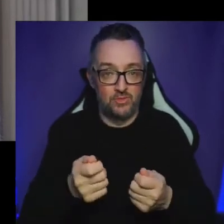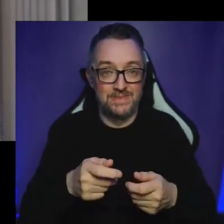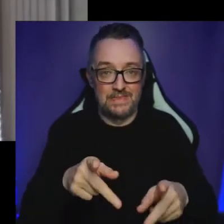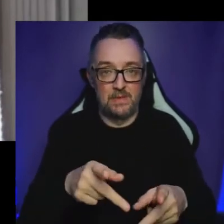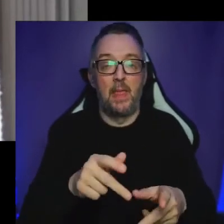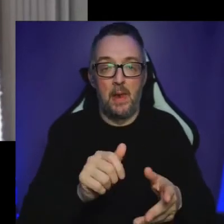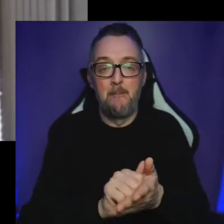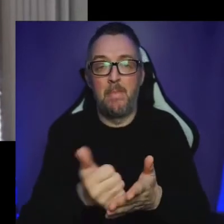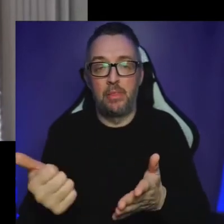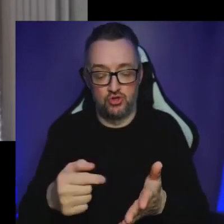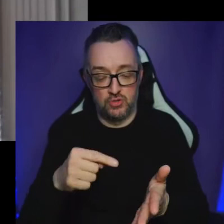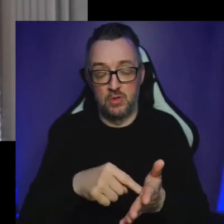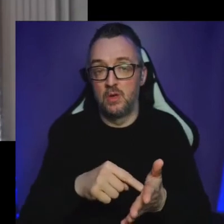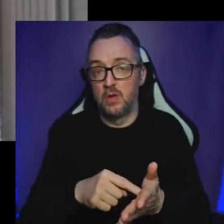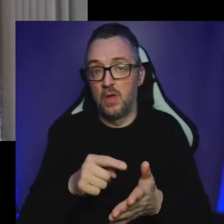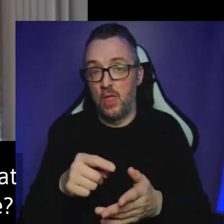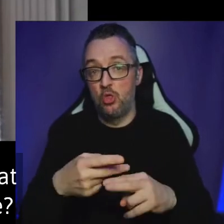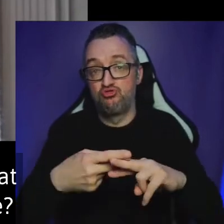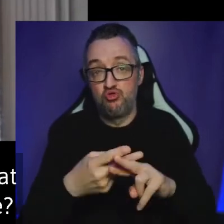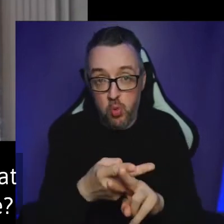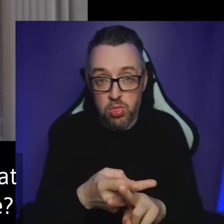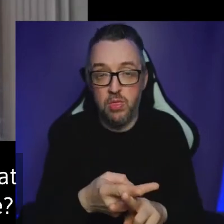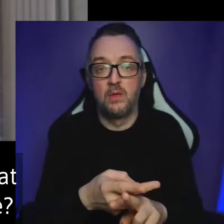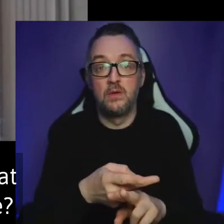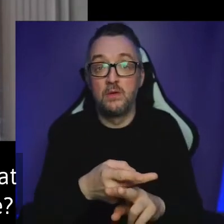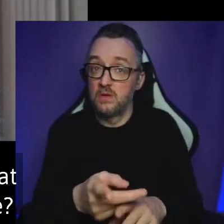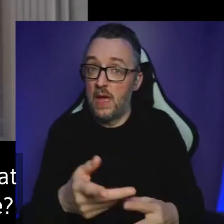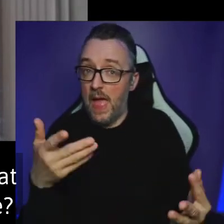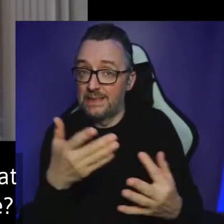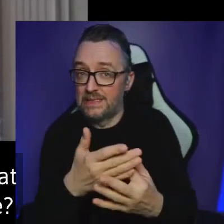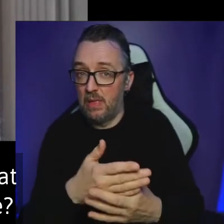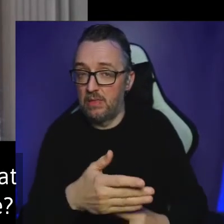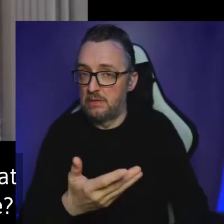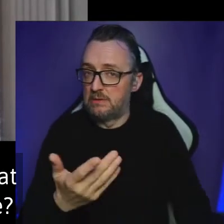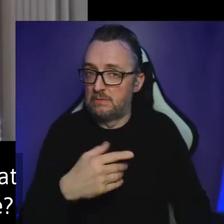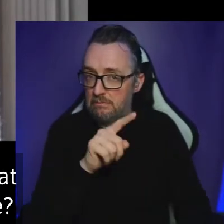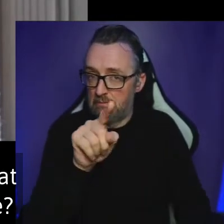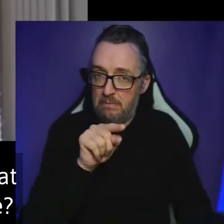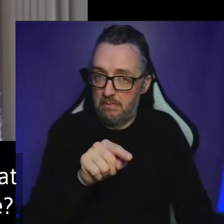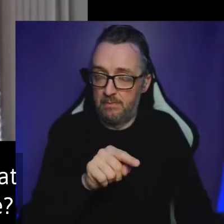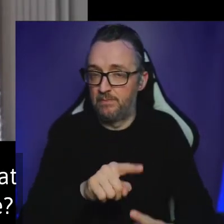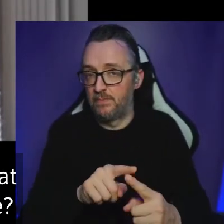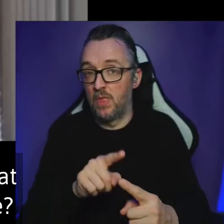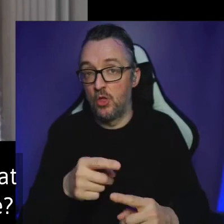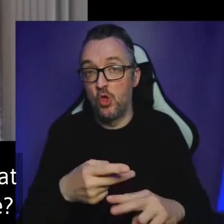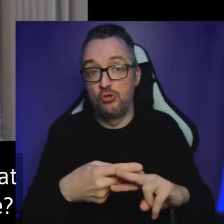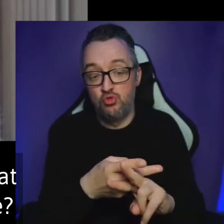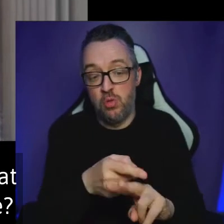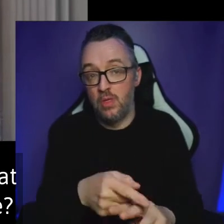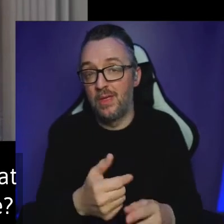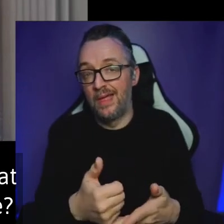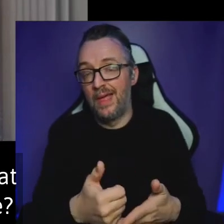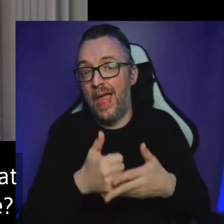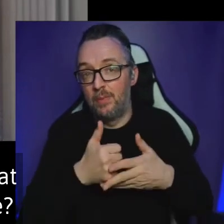How accessible is that tool itself is one question I would always have. And does that tool help you make